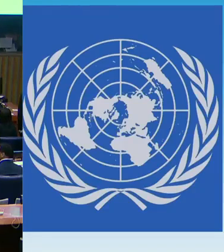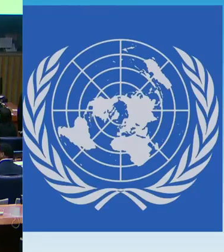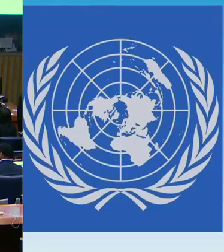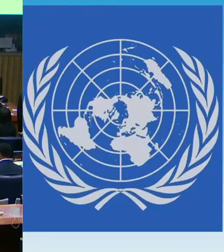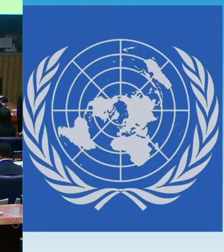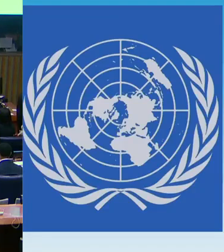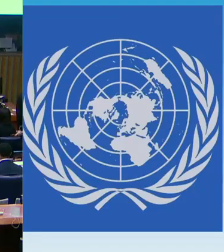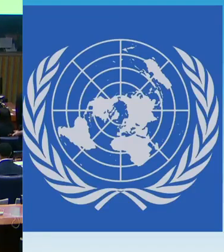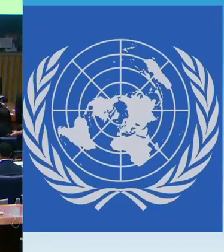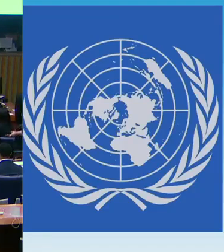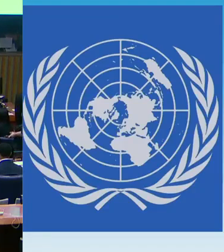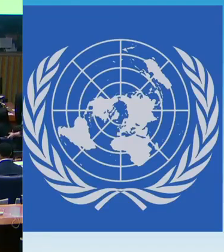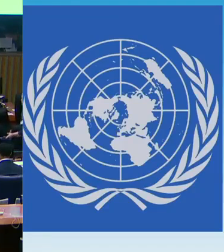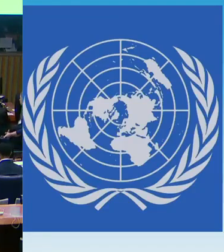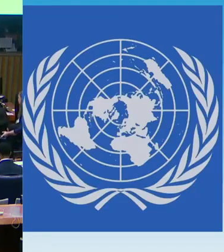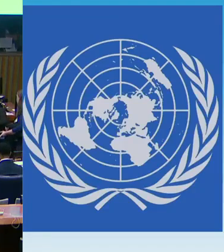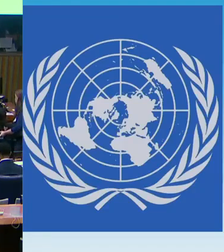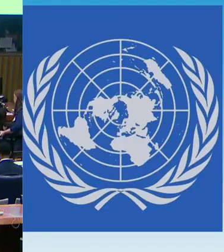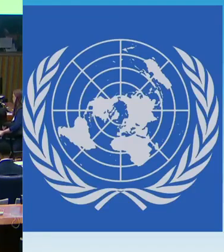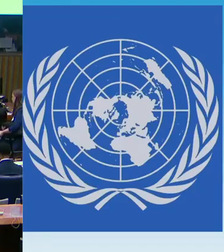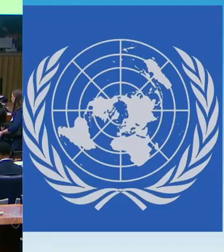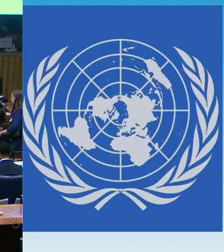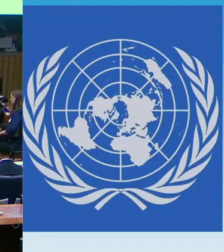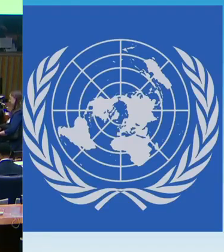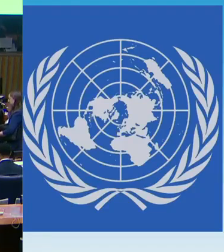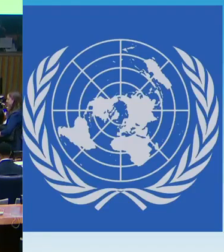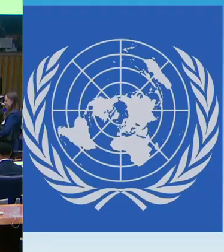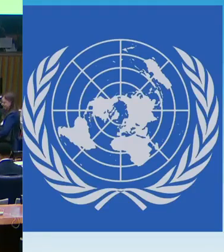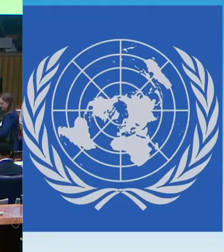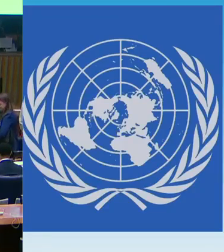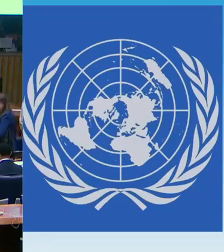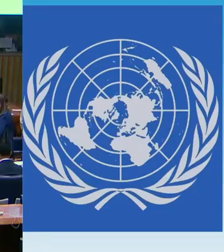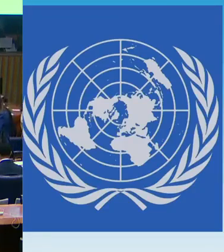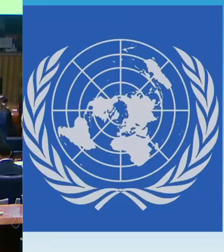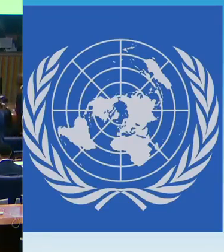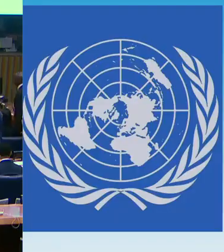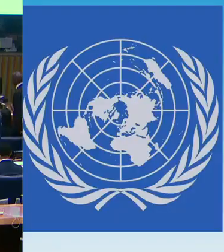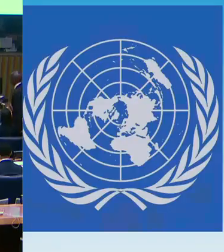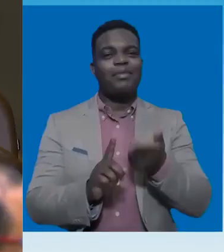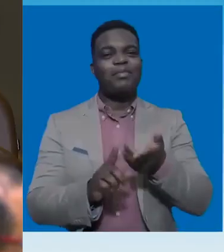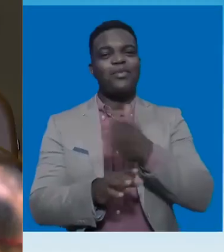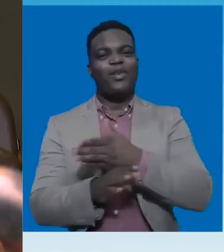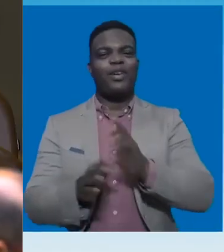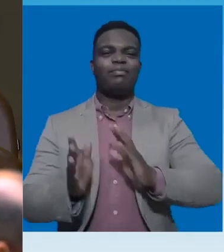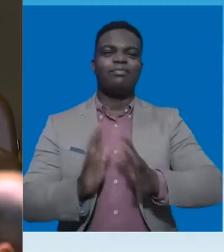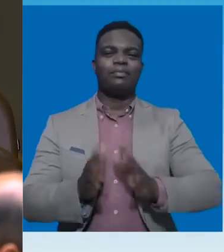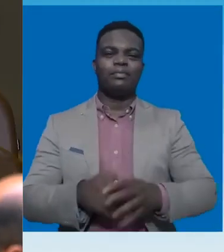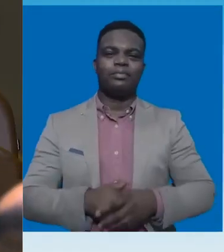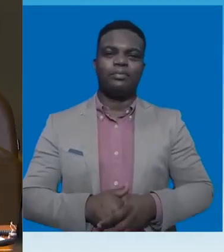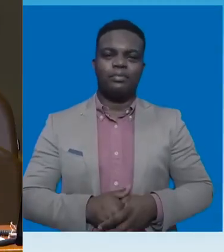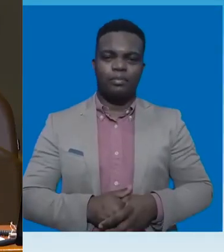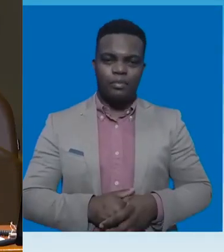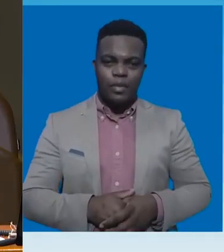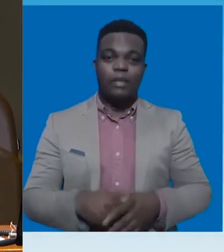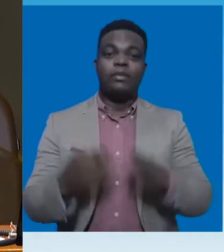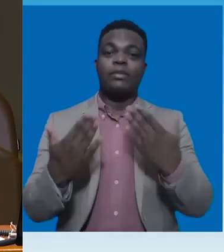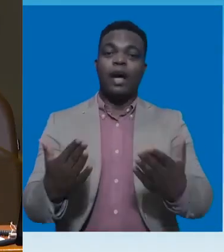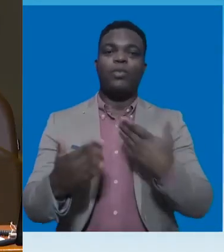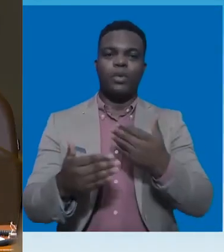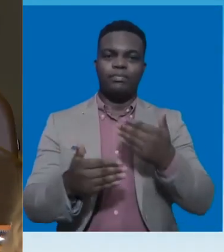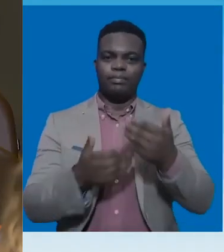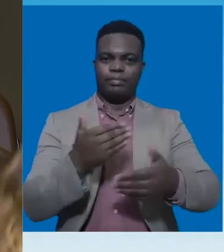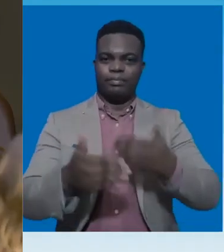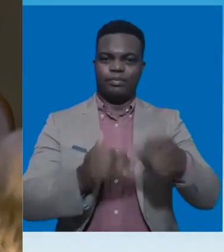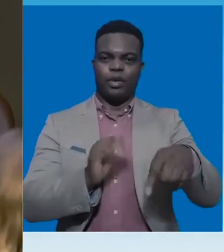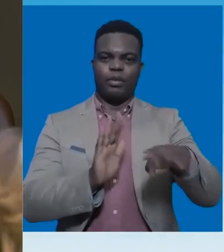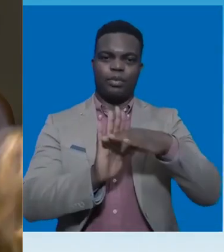We will continue our program now, and it is my pleasure to welcome the panelists in this